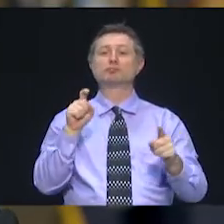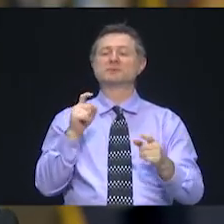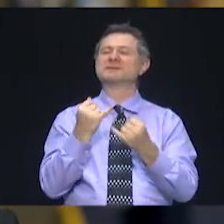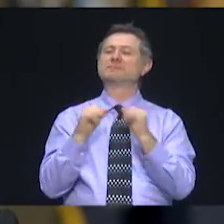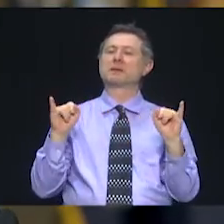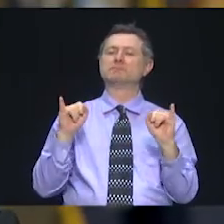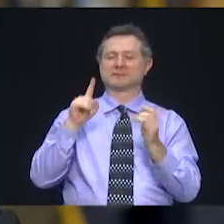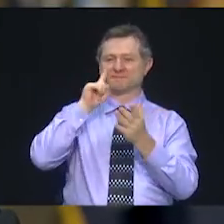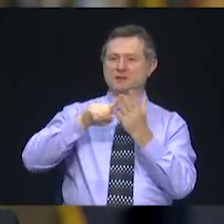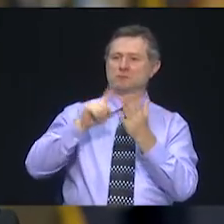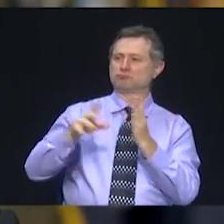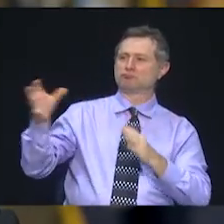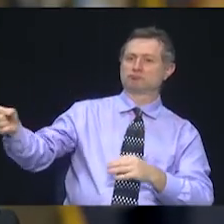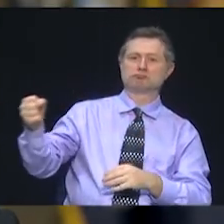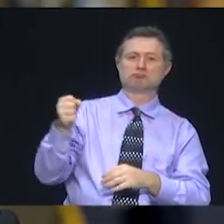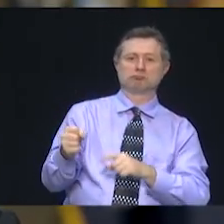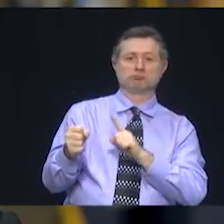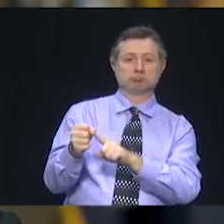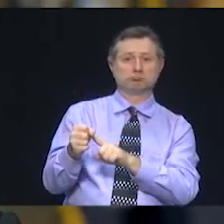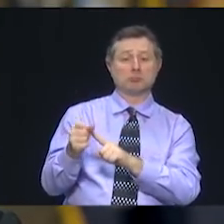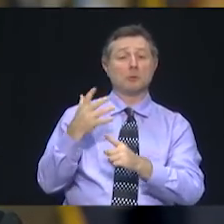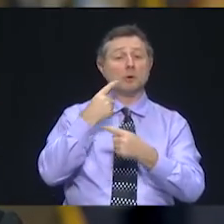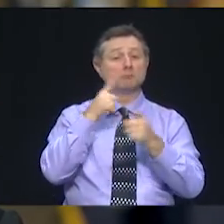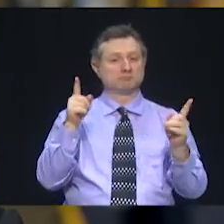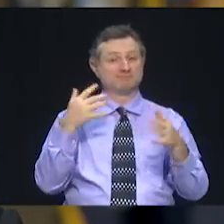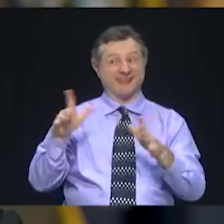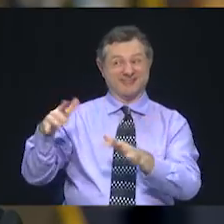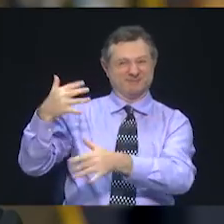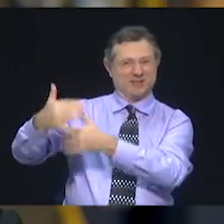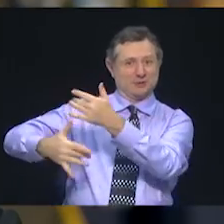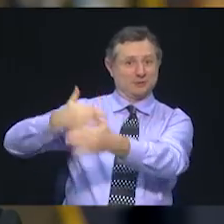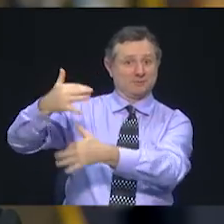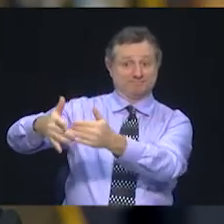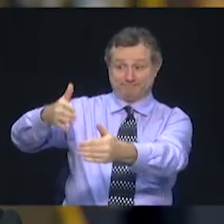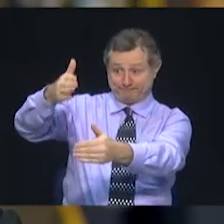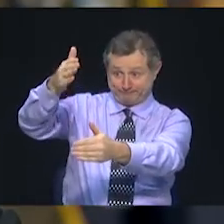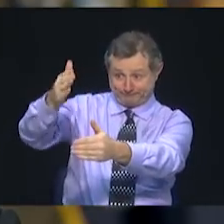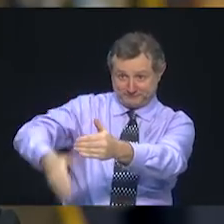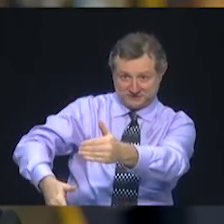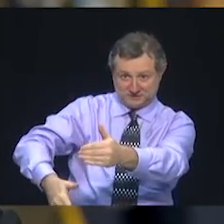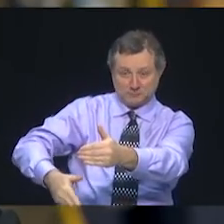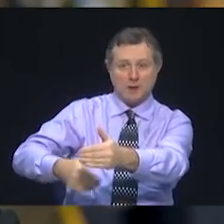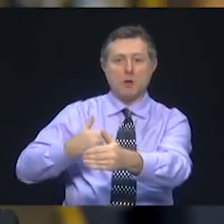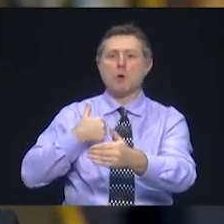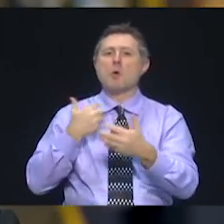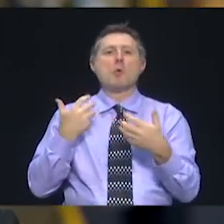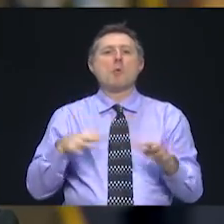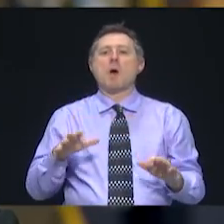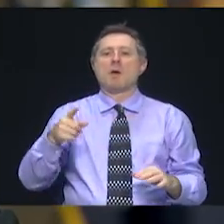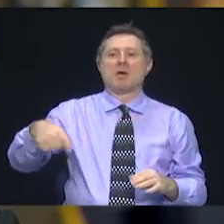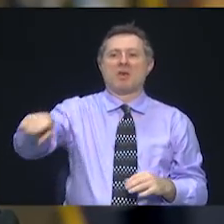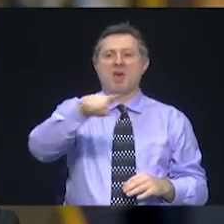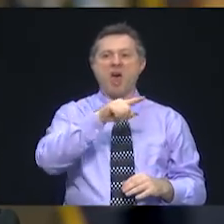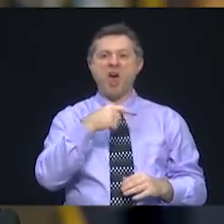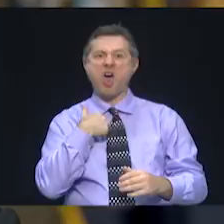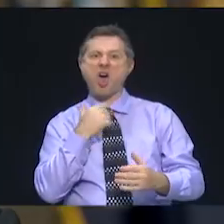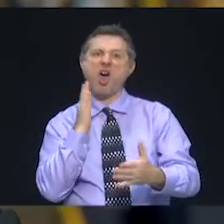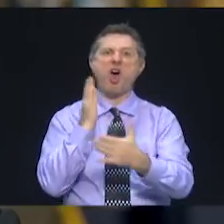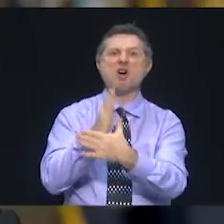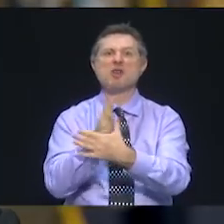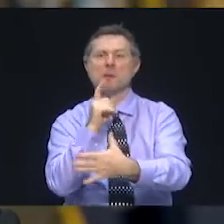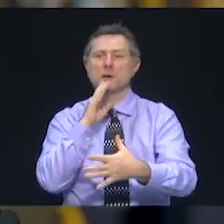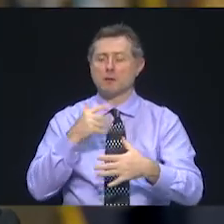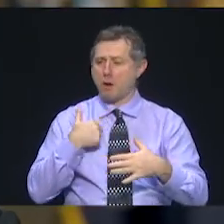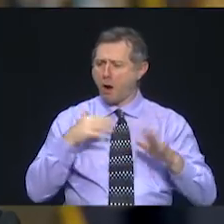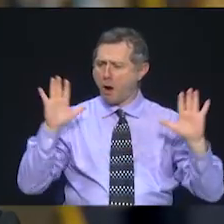said at the beginning I would let the process unfold. I didn't want anyone to say that I interfered. I said